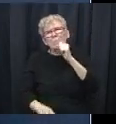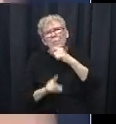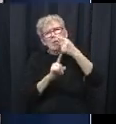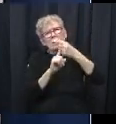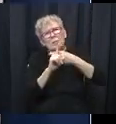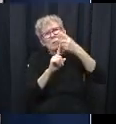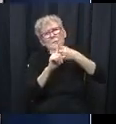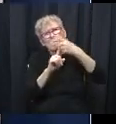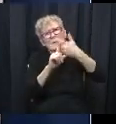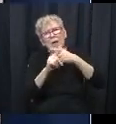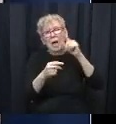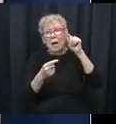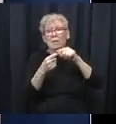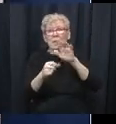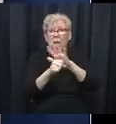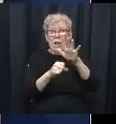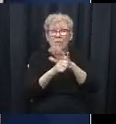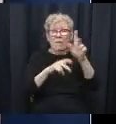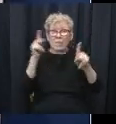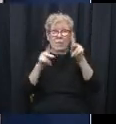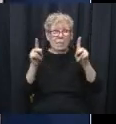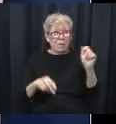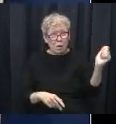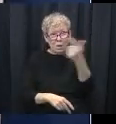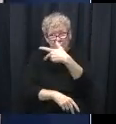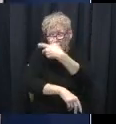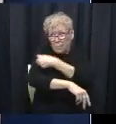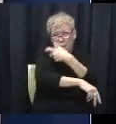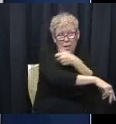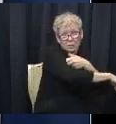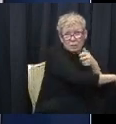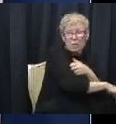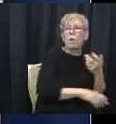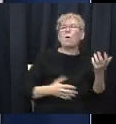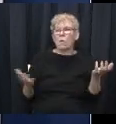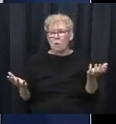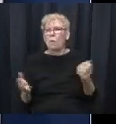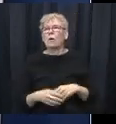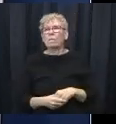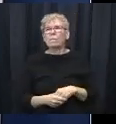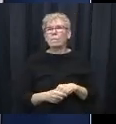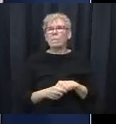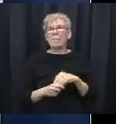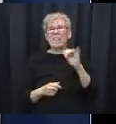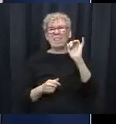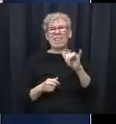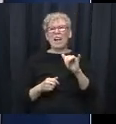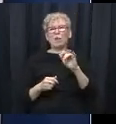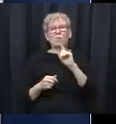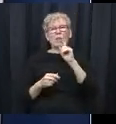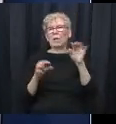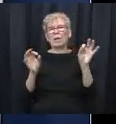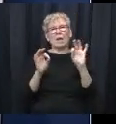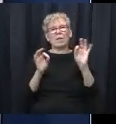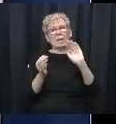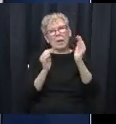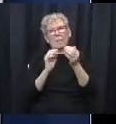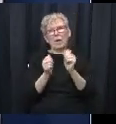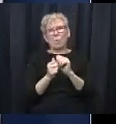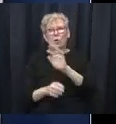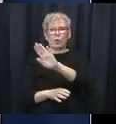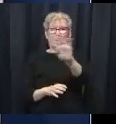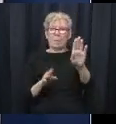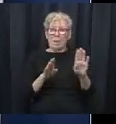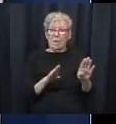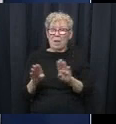the importance of our individual behavior. And Colorado's moving in the right direction, but that would easily change if we stop